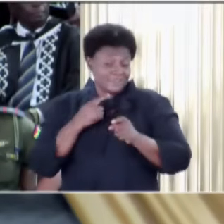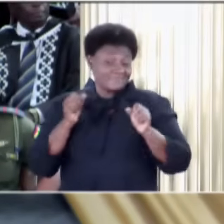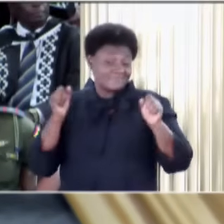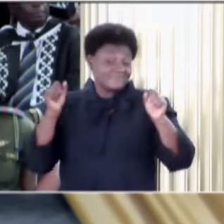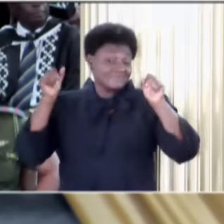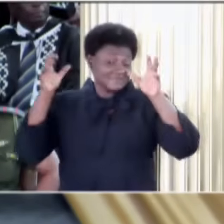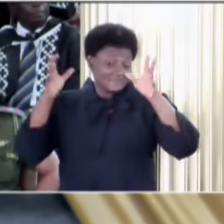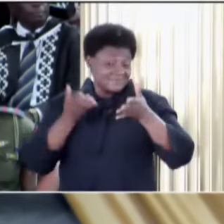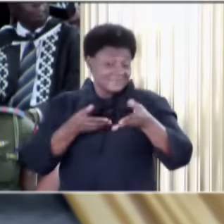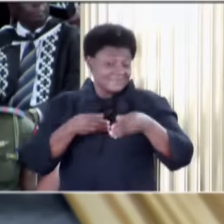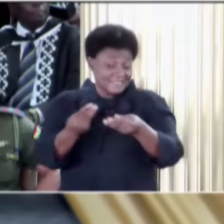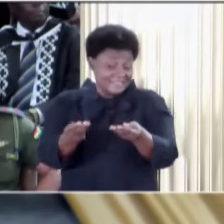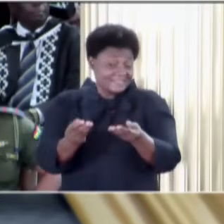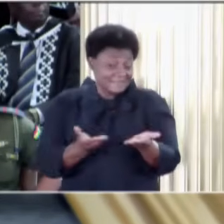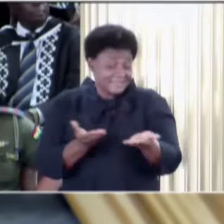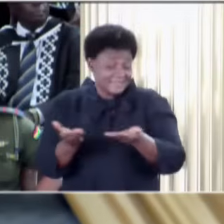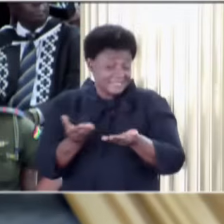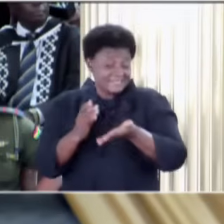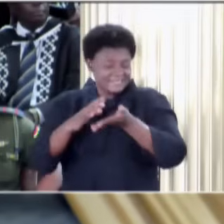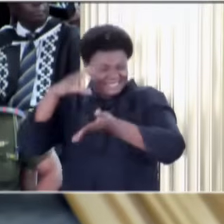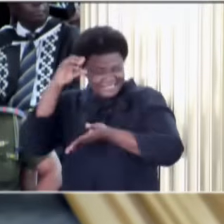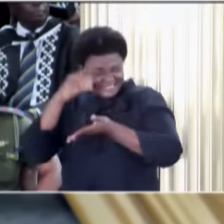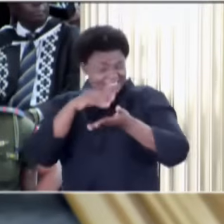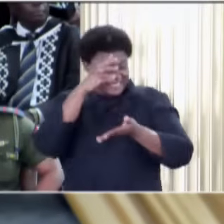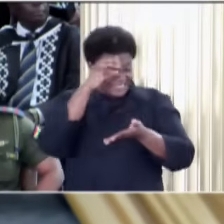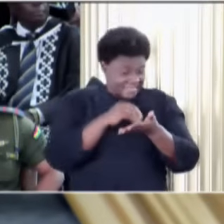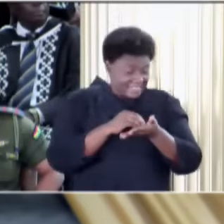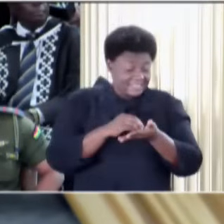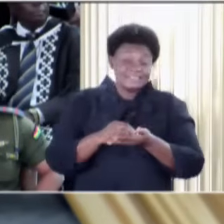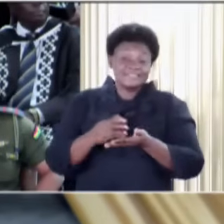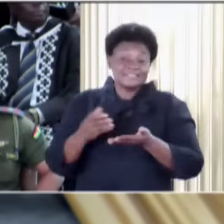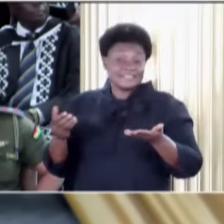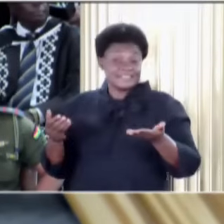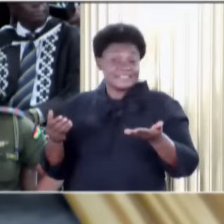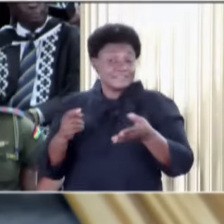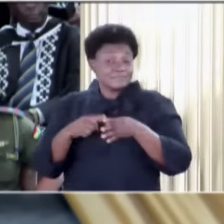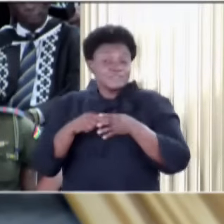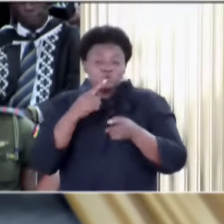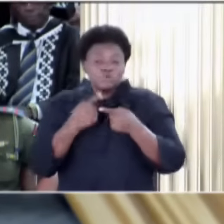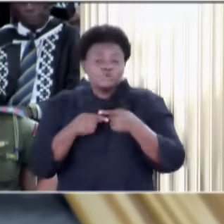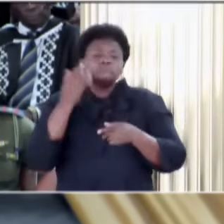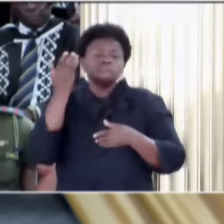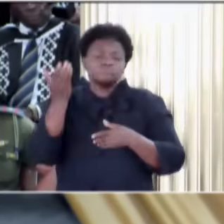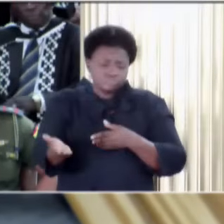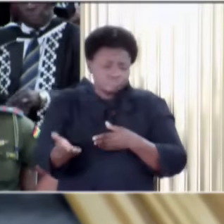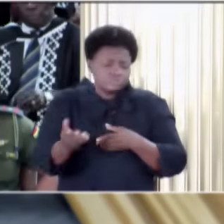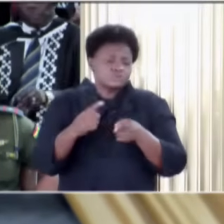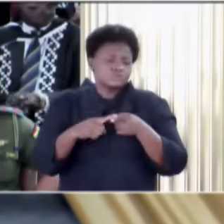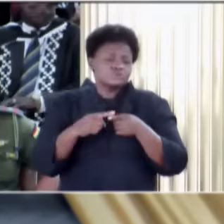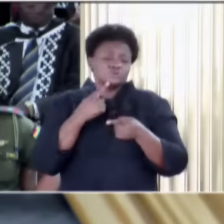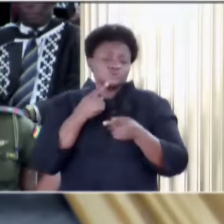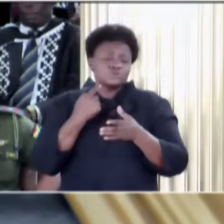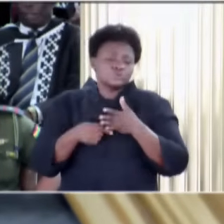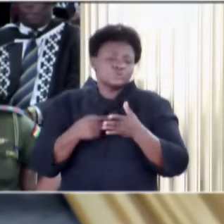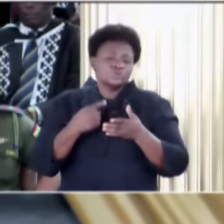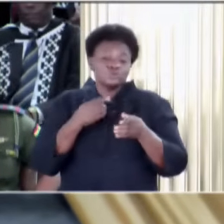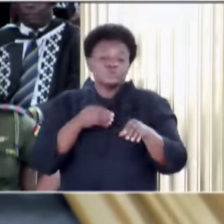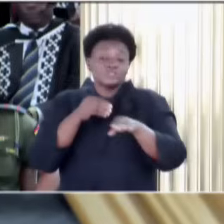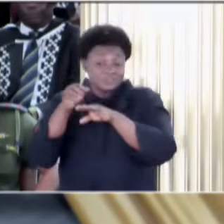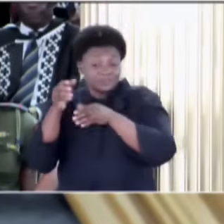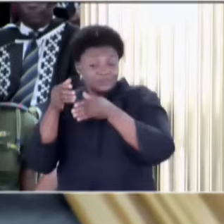services. I listened. I learned by proximity. By being present in rooms with diplomats, business